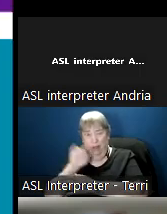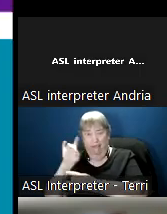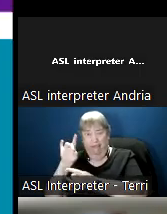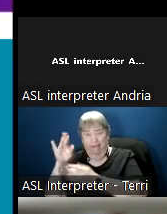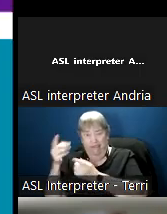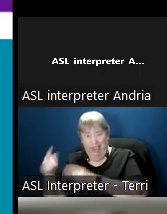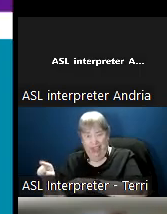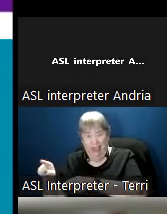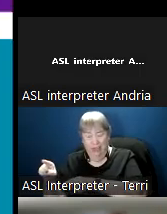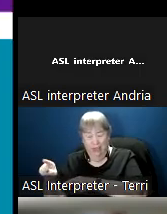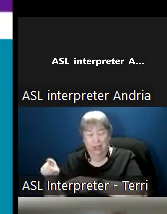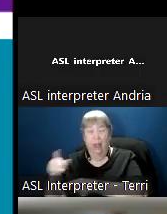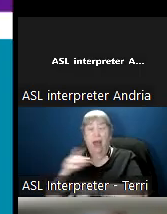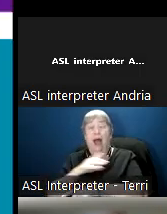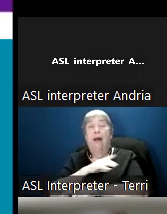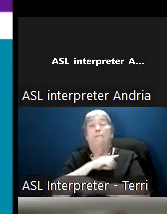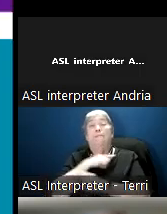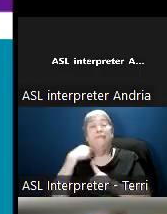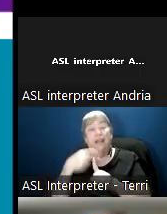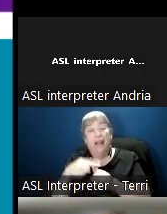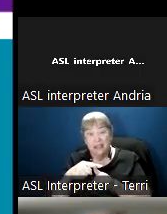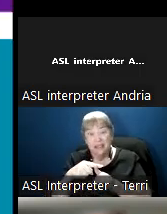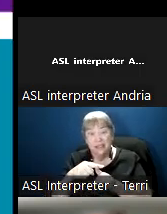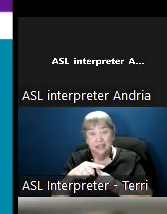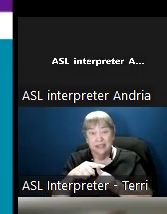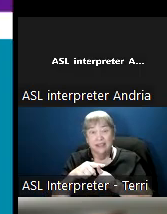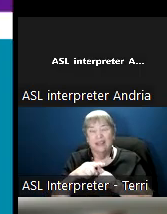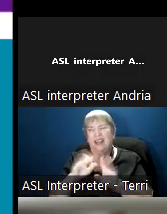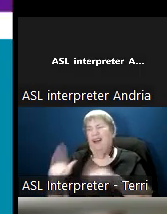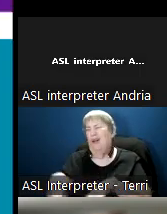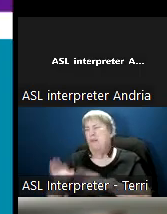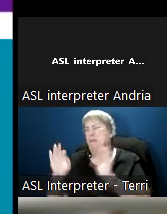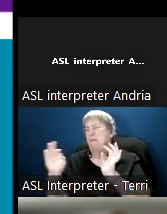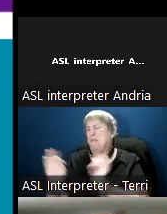you're dealing with the fact that it's been minimized to them.